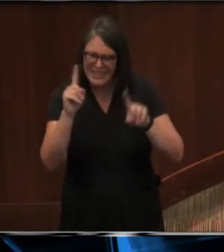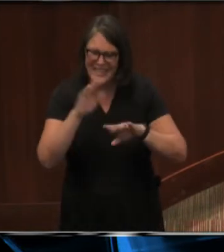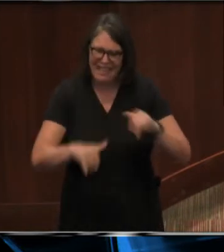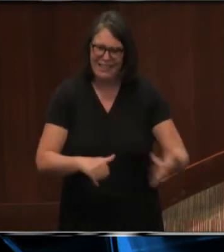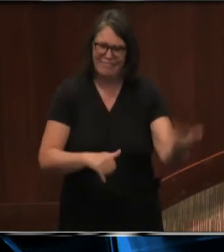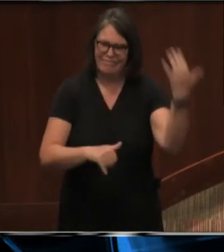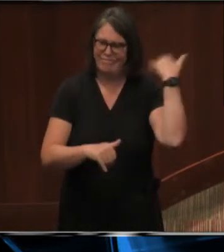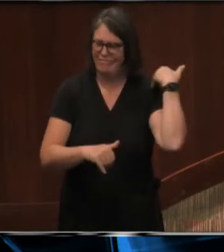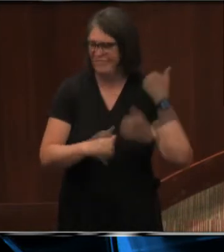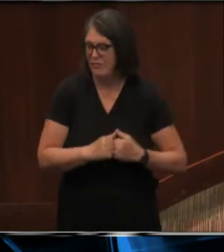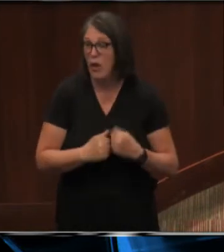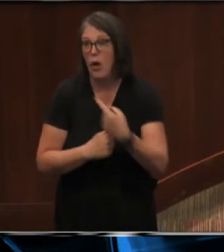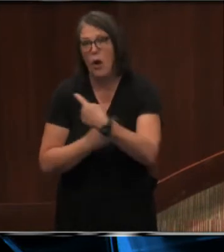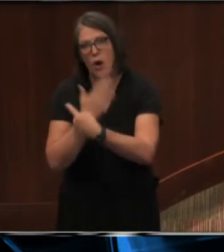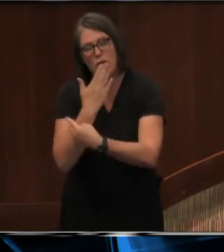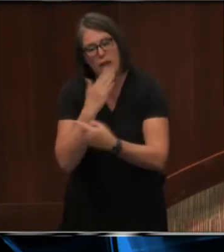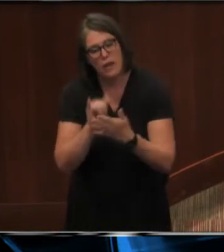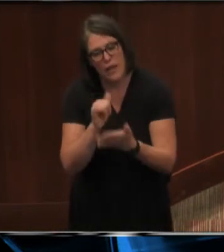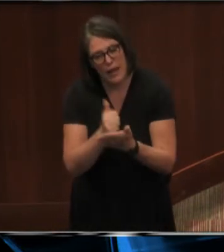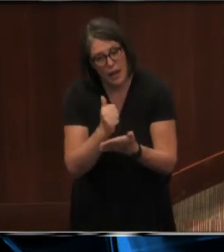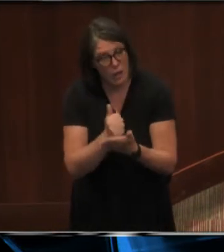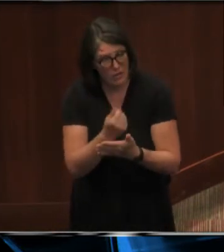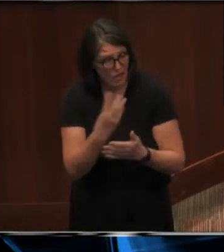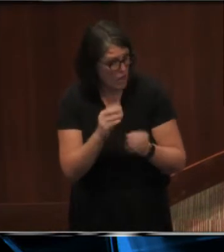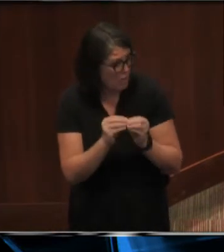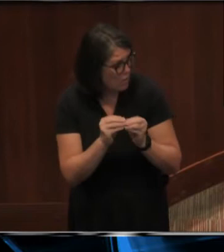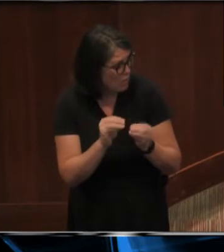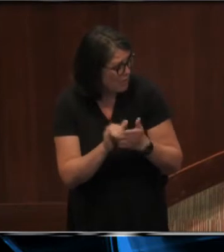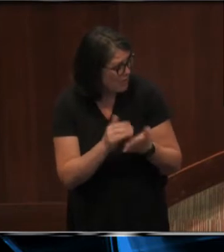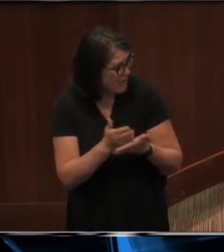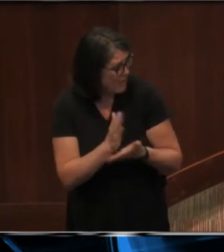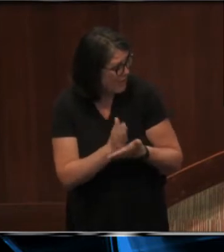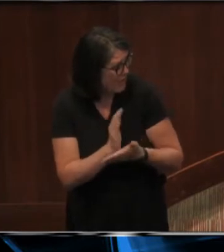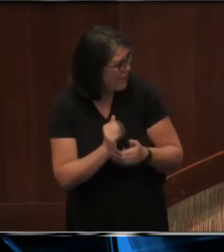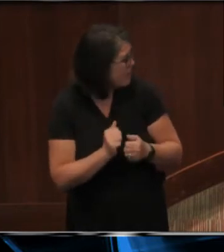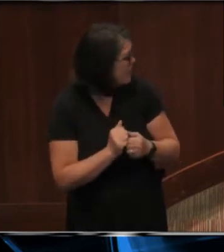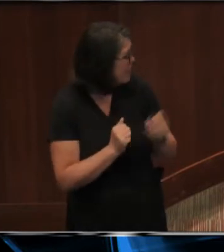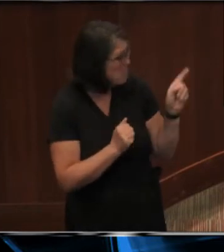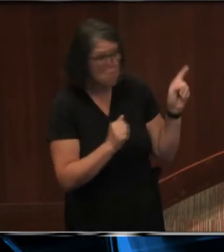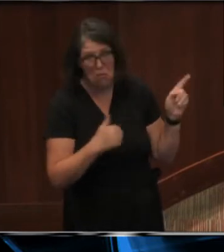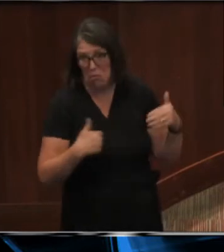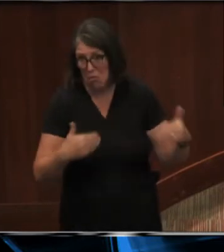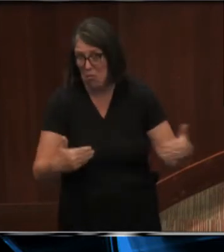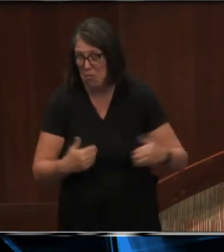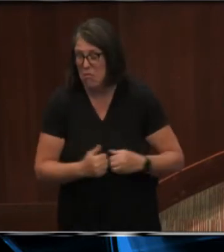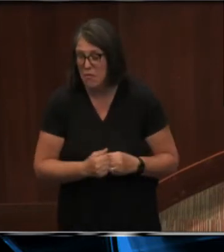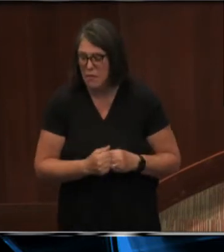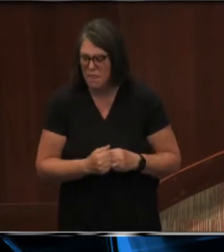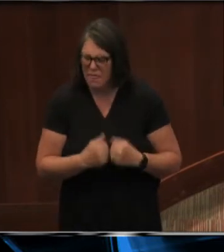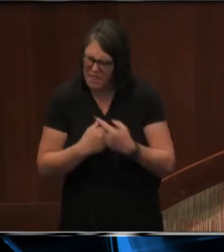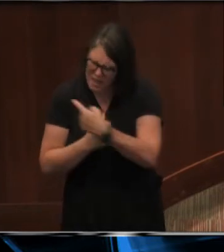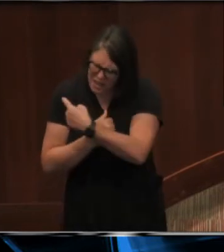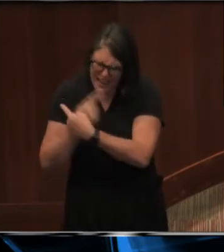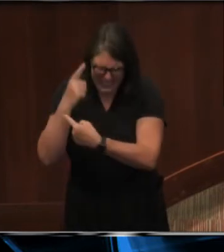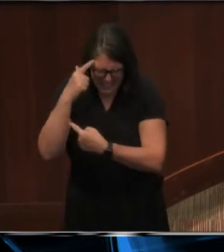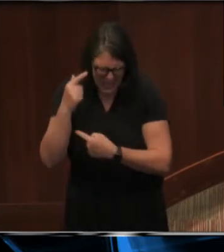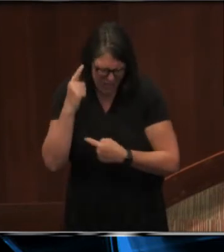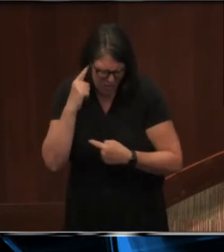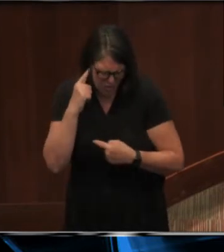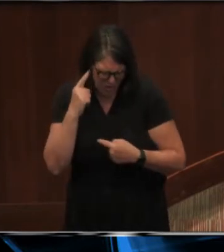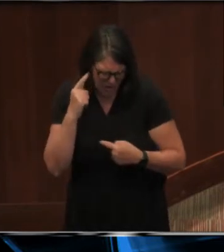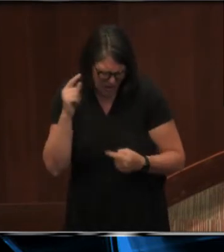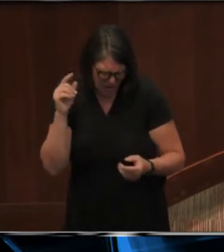Oh, thank you. That helped. I have a couple more. Is that all right? Go ahead. Thanks. I think I heard you say accumulation